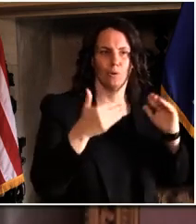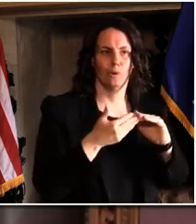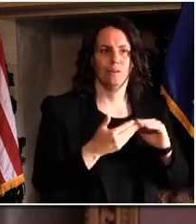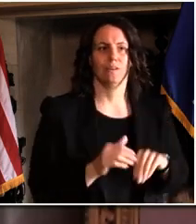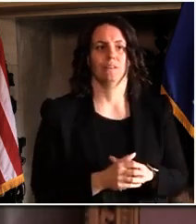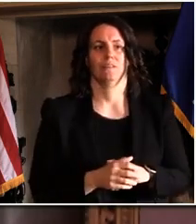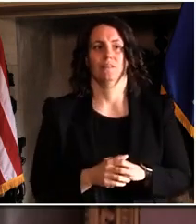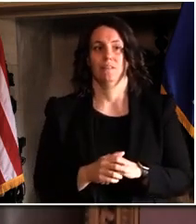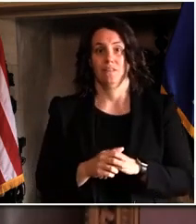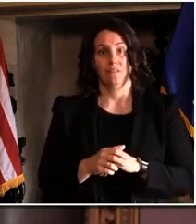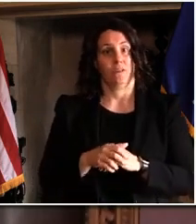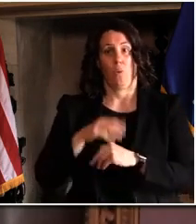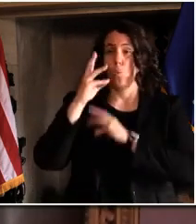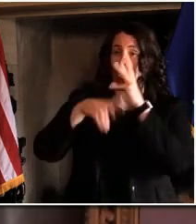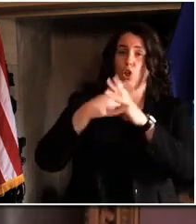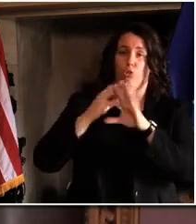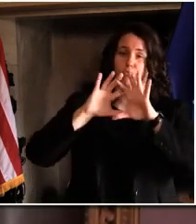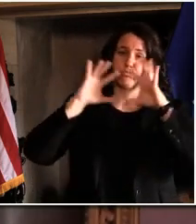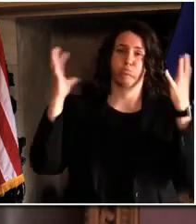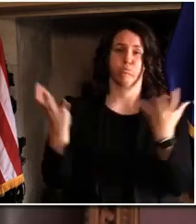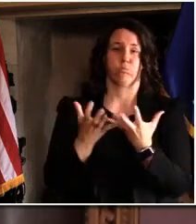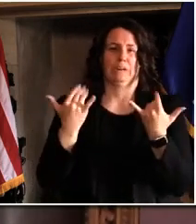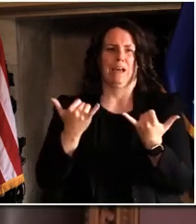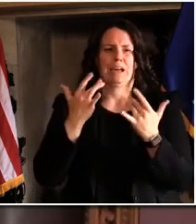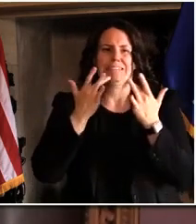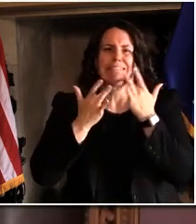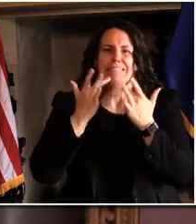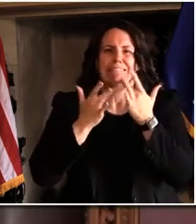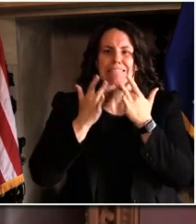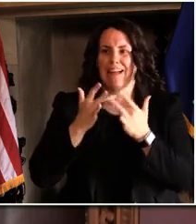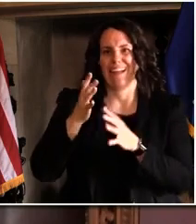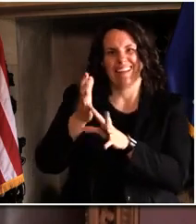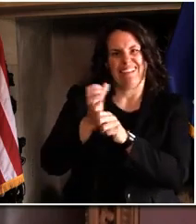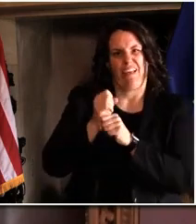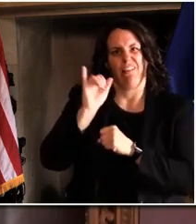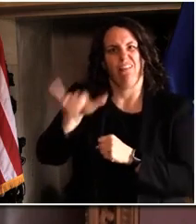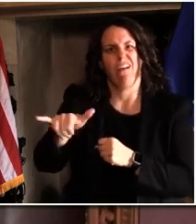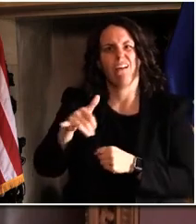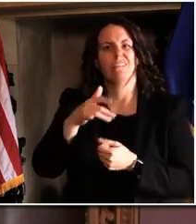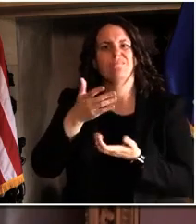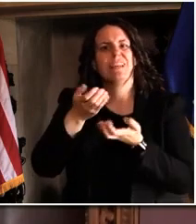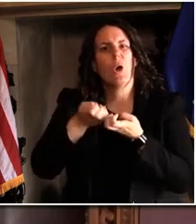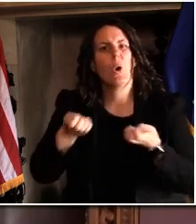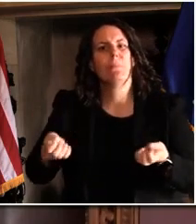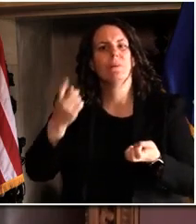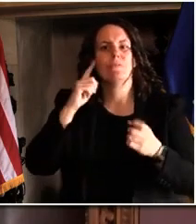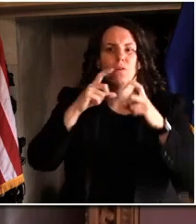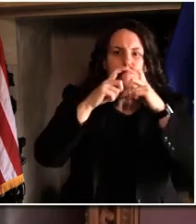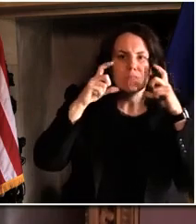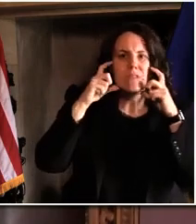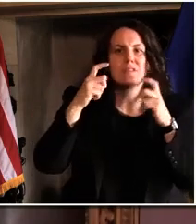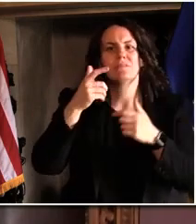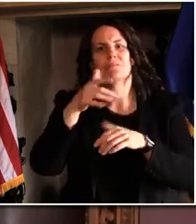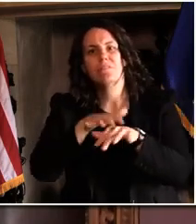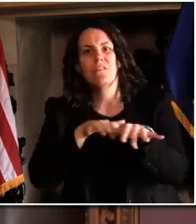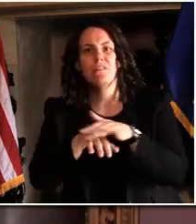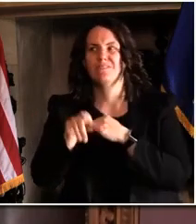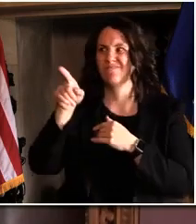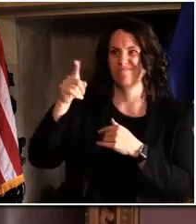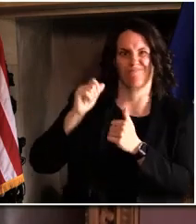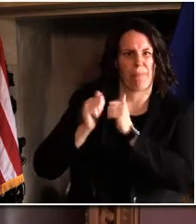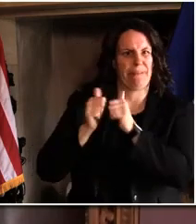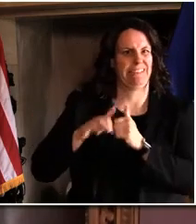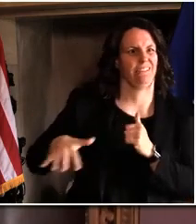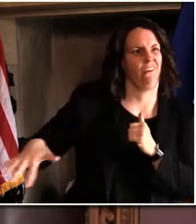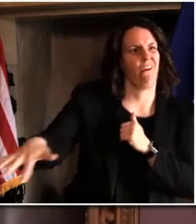to acquire limited resources. So we're calling on companies and schools and other organizations that may